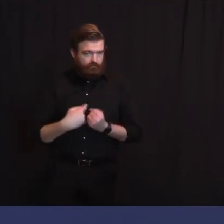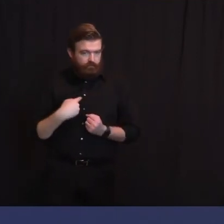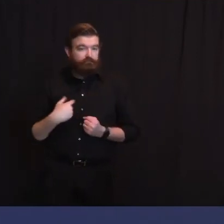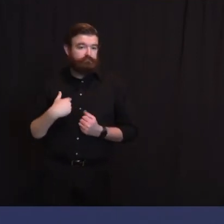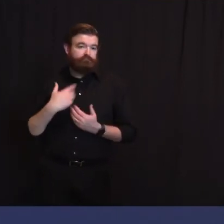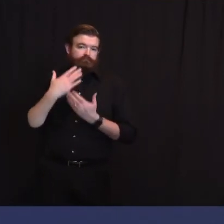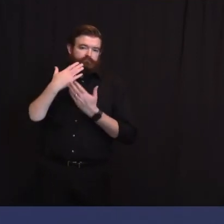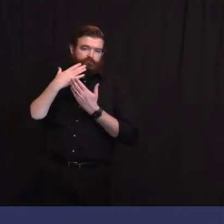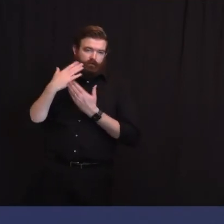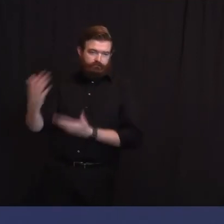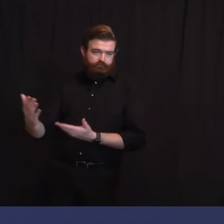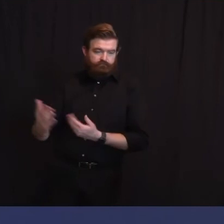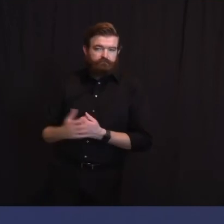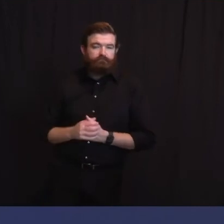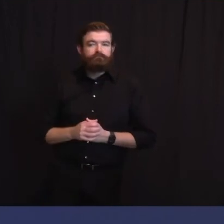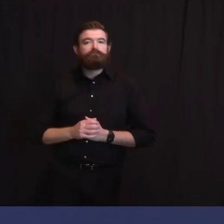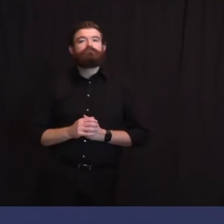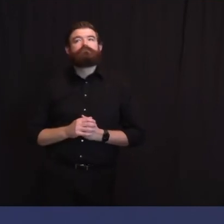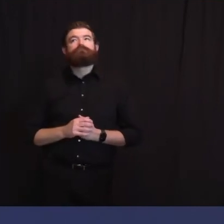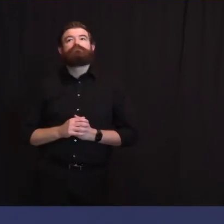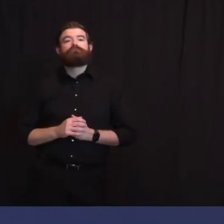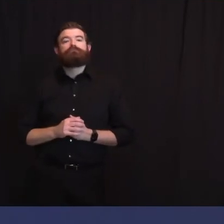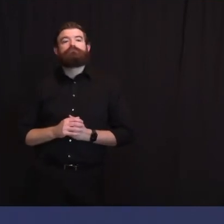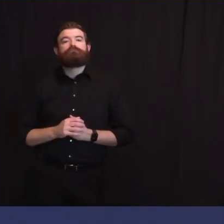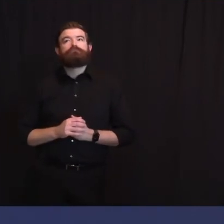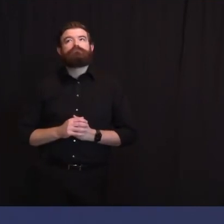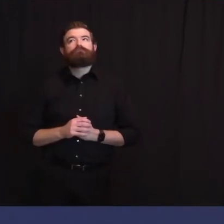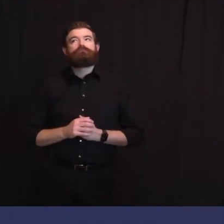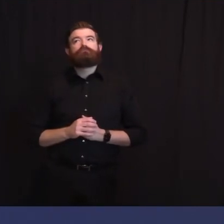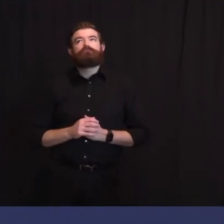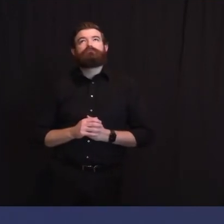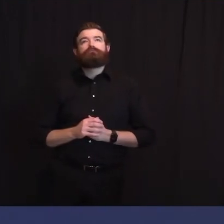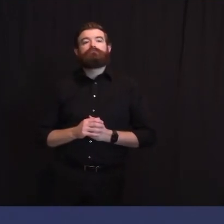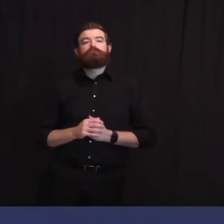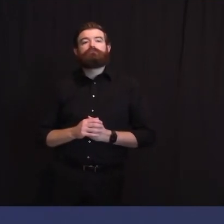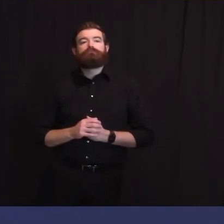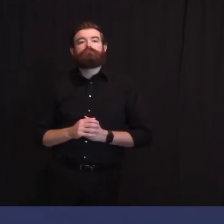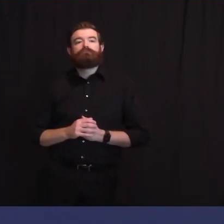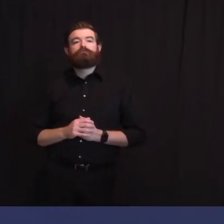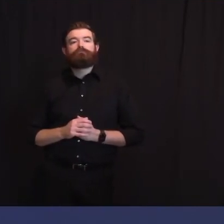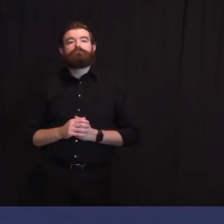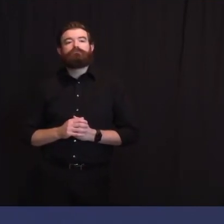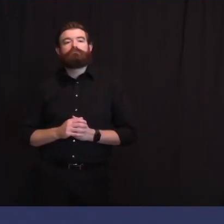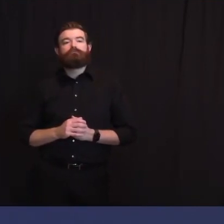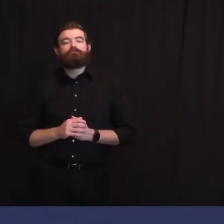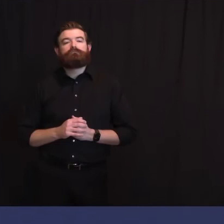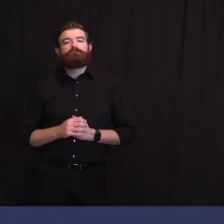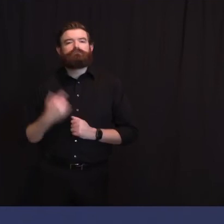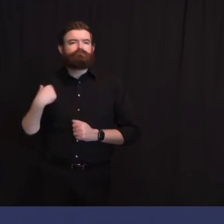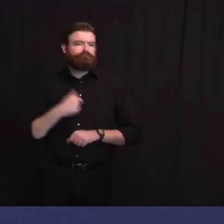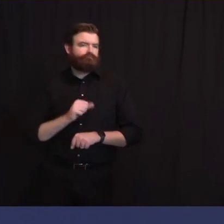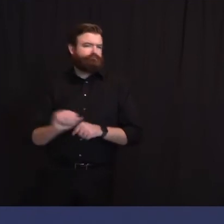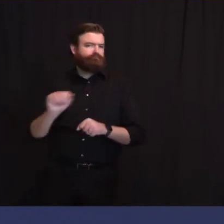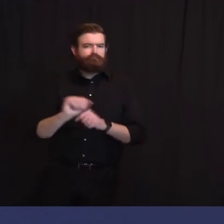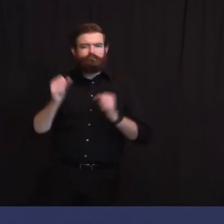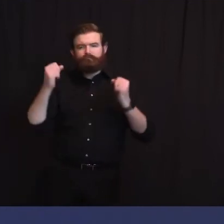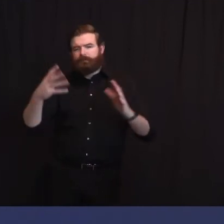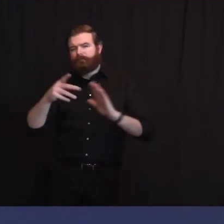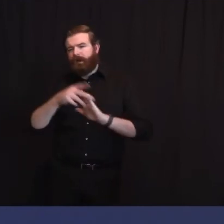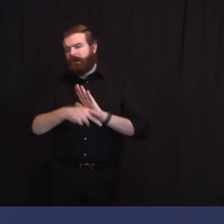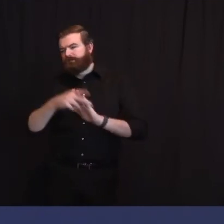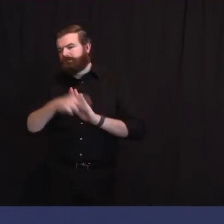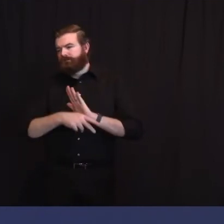we have worked together on a whole range of policy matters, and they're both outstanding. I don't know if anyone else is going to get in